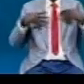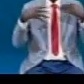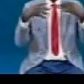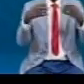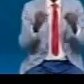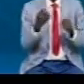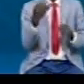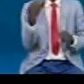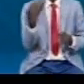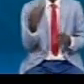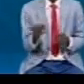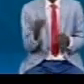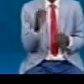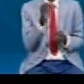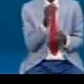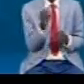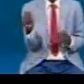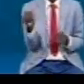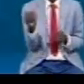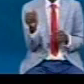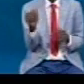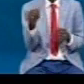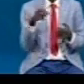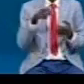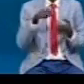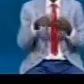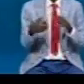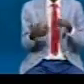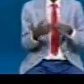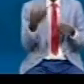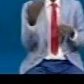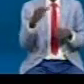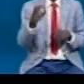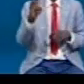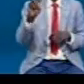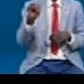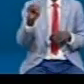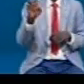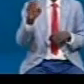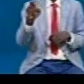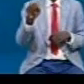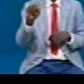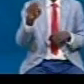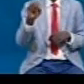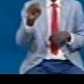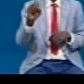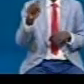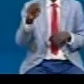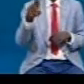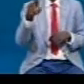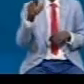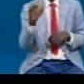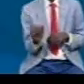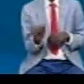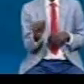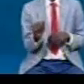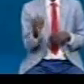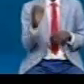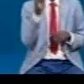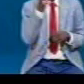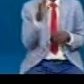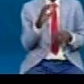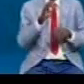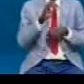years of abnormal menstrual flow. She suffered the irregular menstrual flow